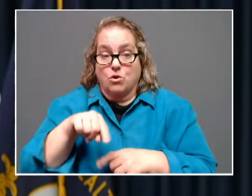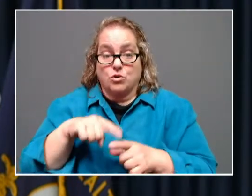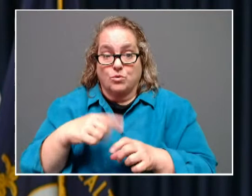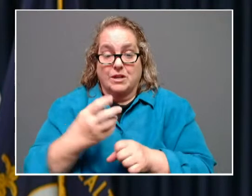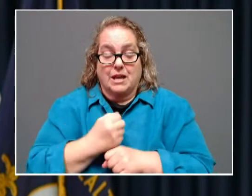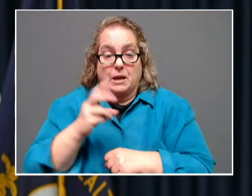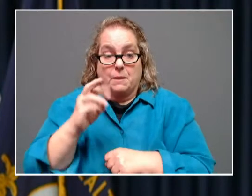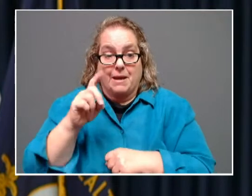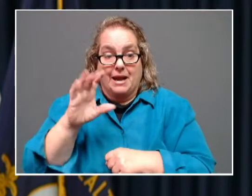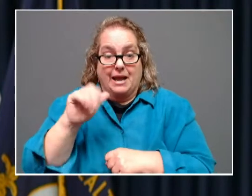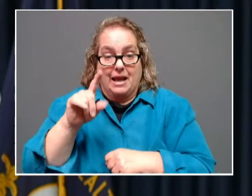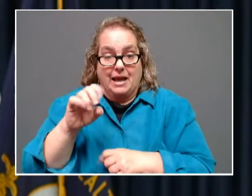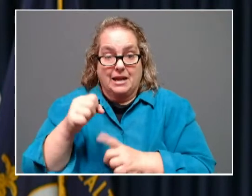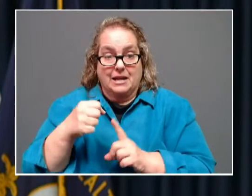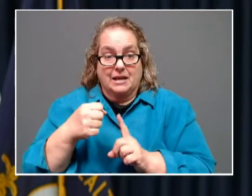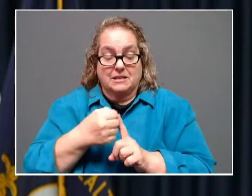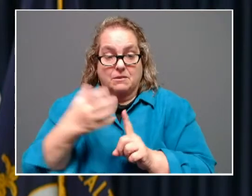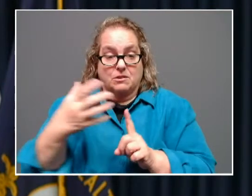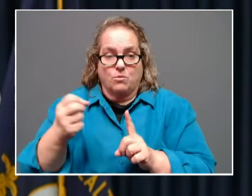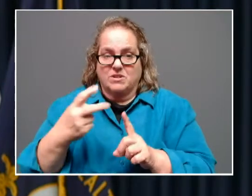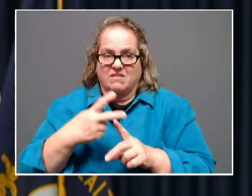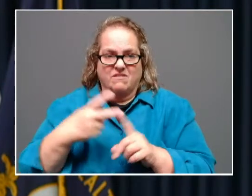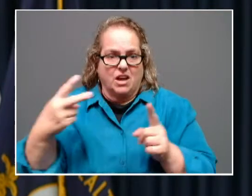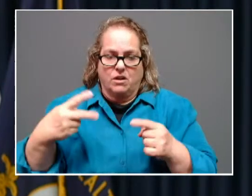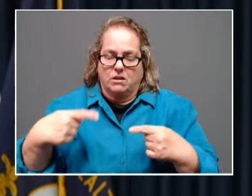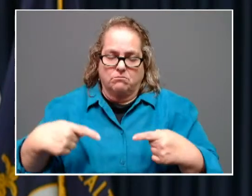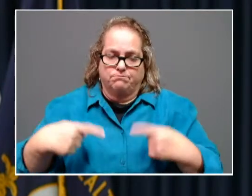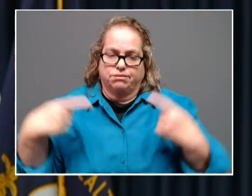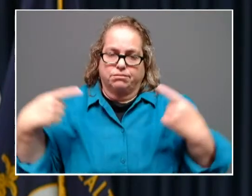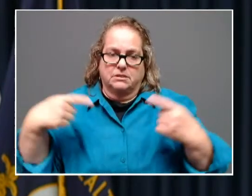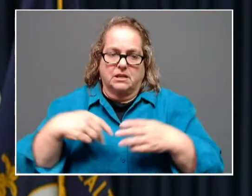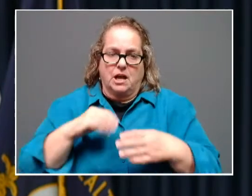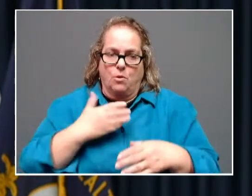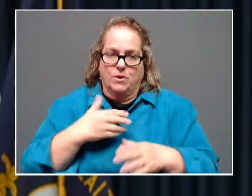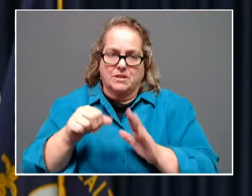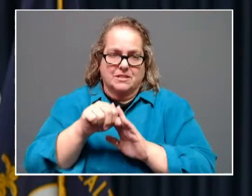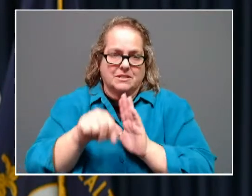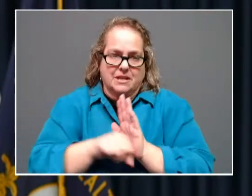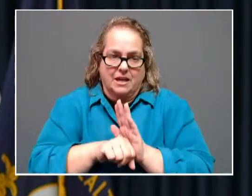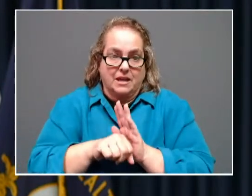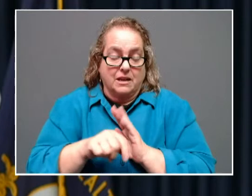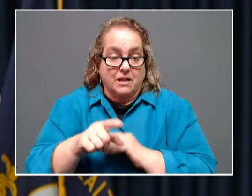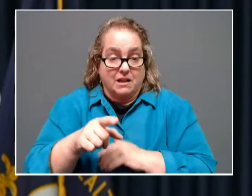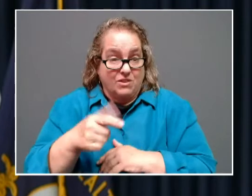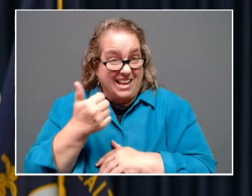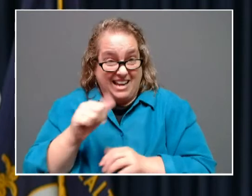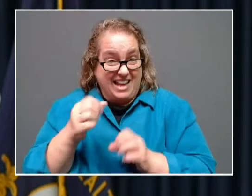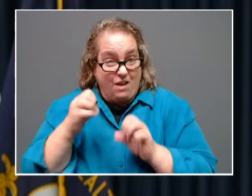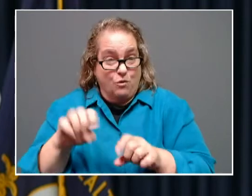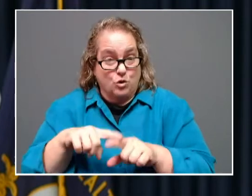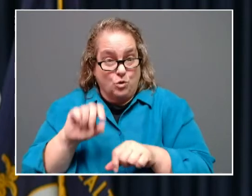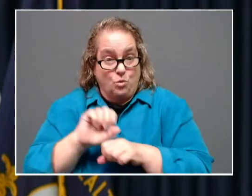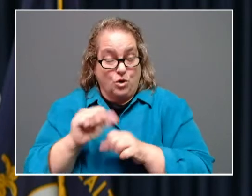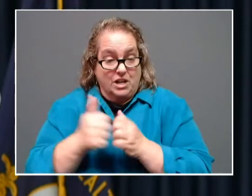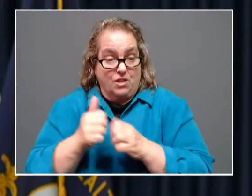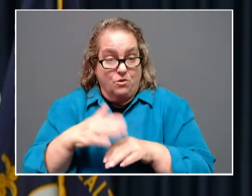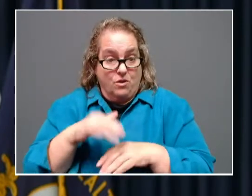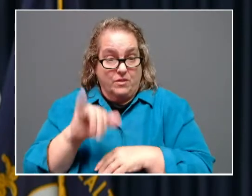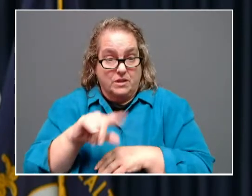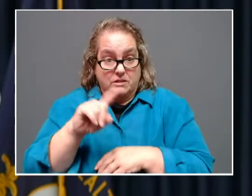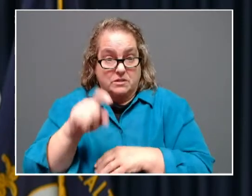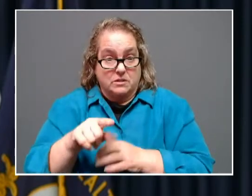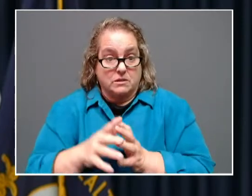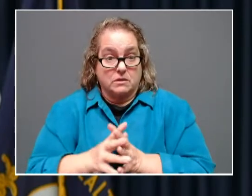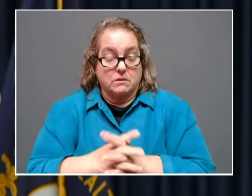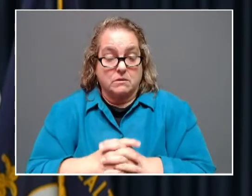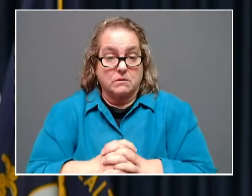expansion done was very divisive in our state. And you know, is there any efforts to work together on this? Let me